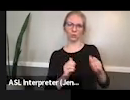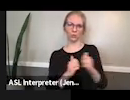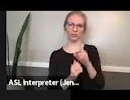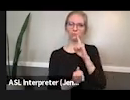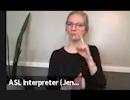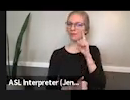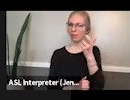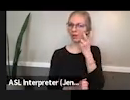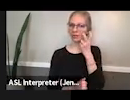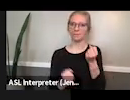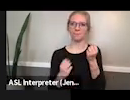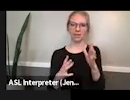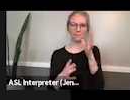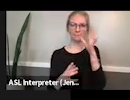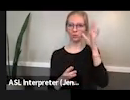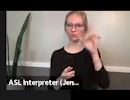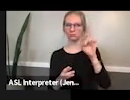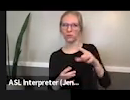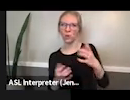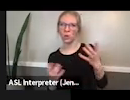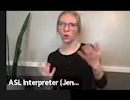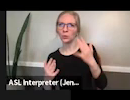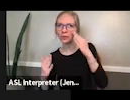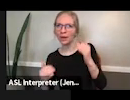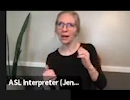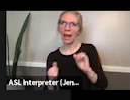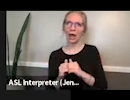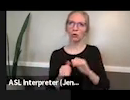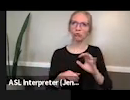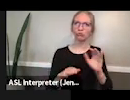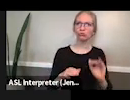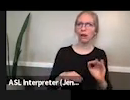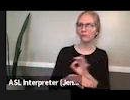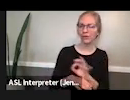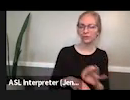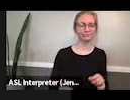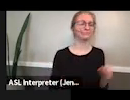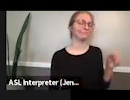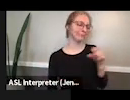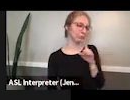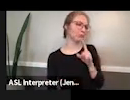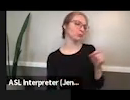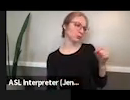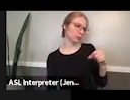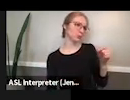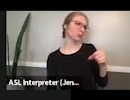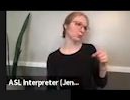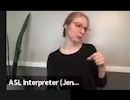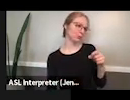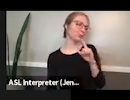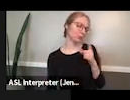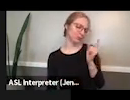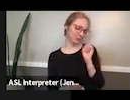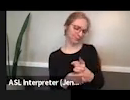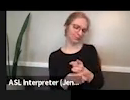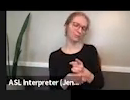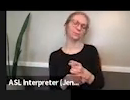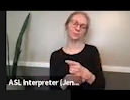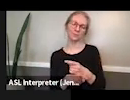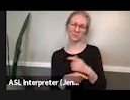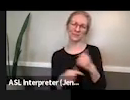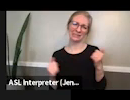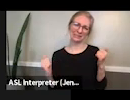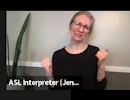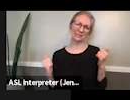what to expect or how their child will function. That is absolutely true, Kirby. You are so right about that. And it's scary